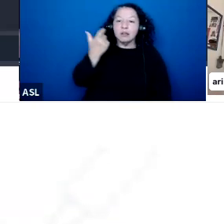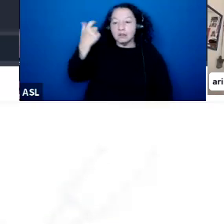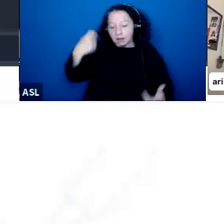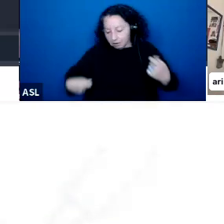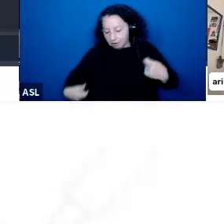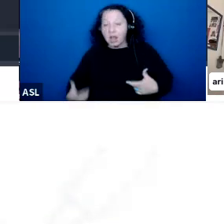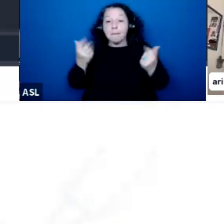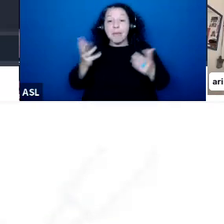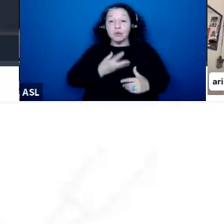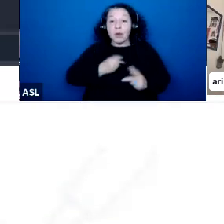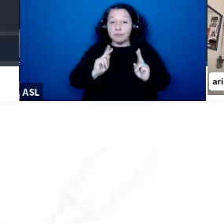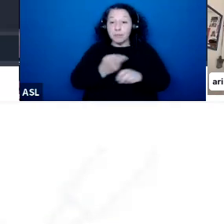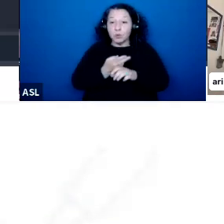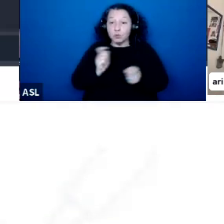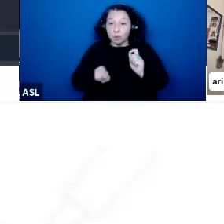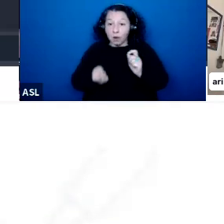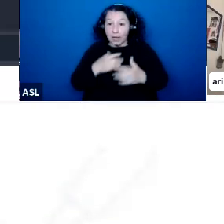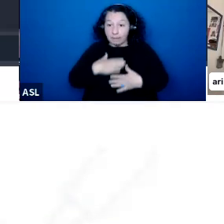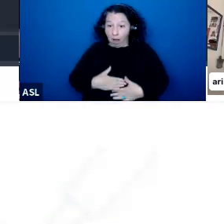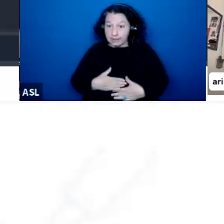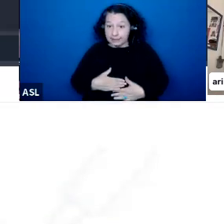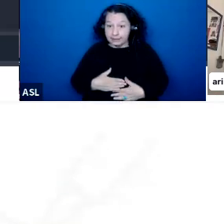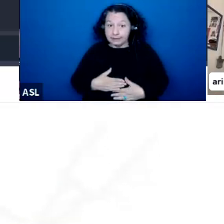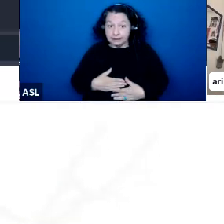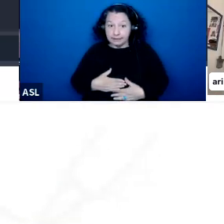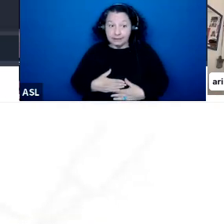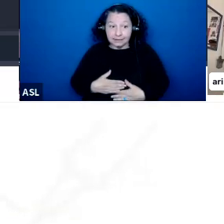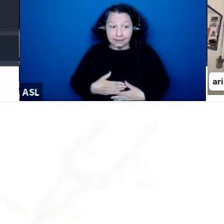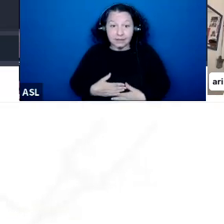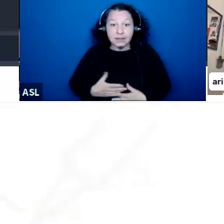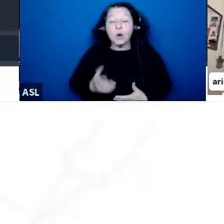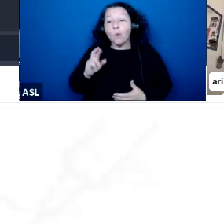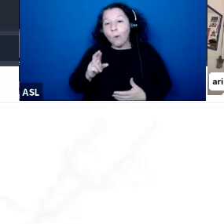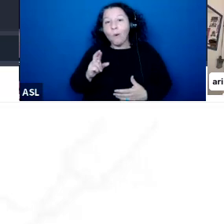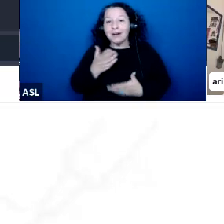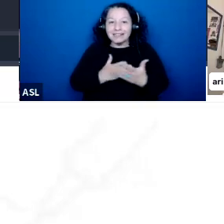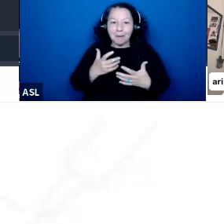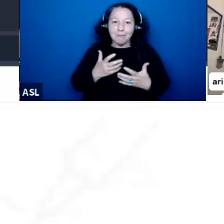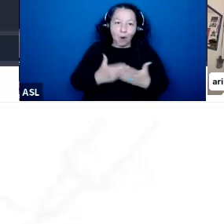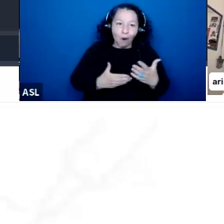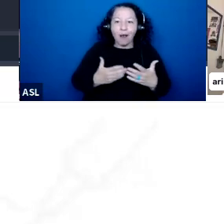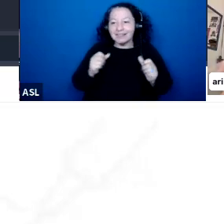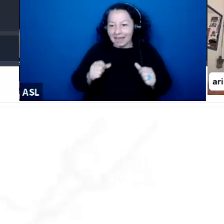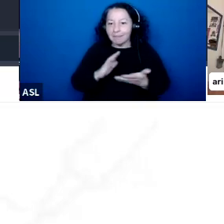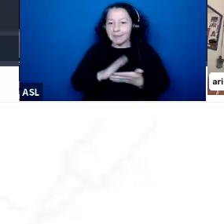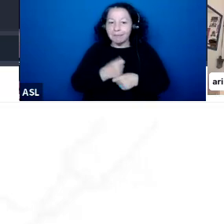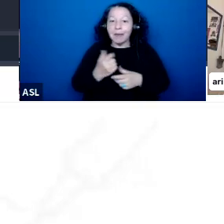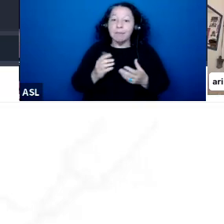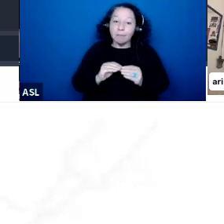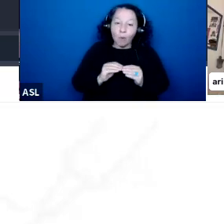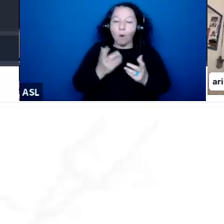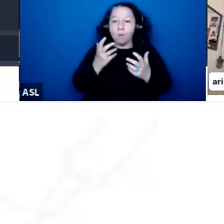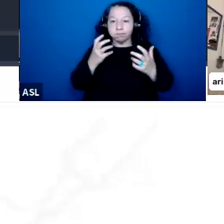of trans people use to modify their bodies, or to plump some